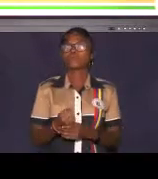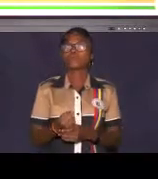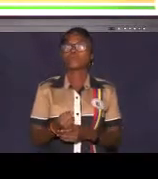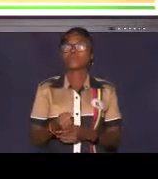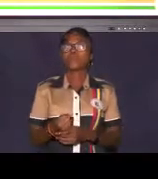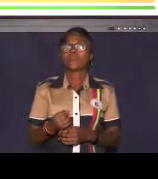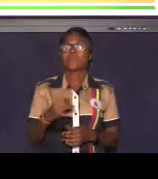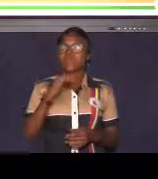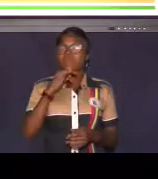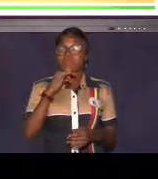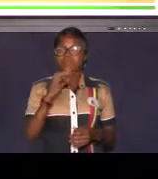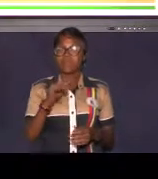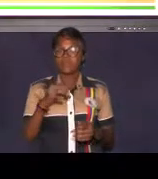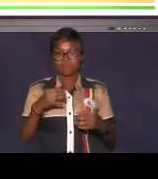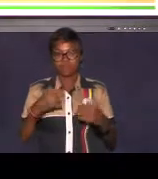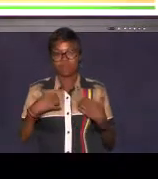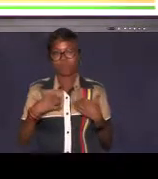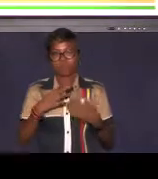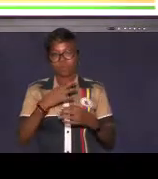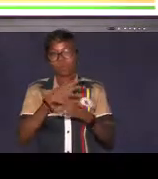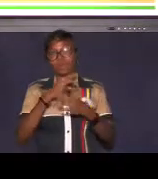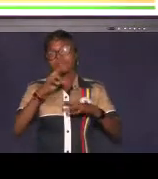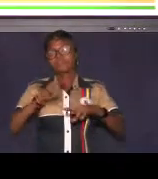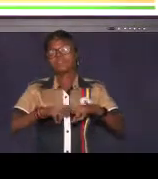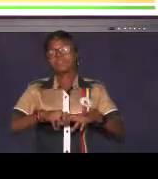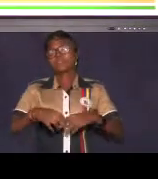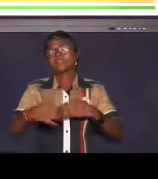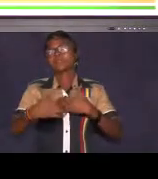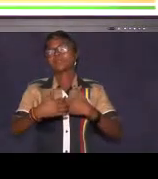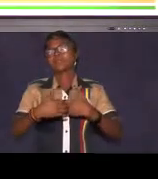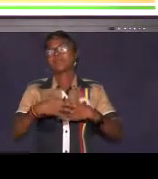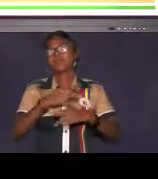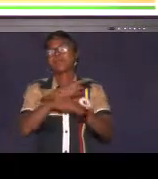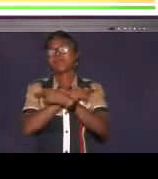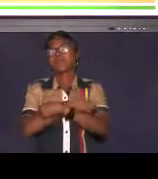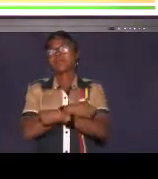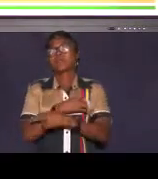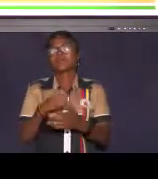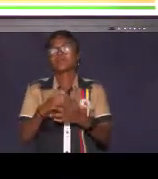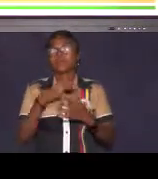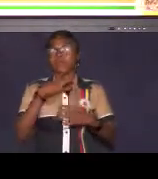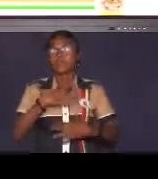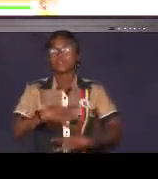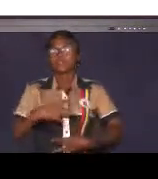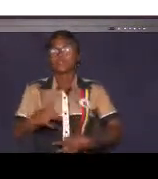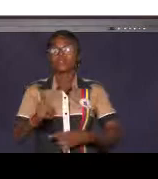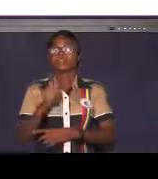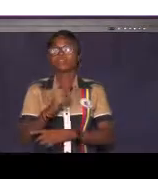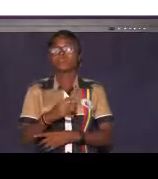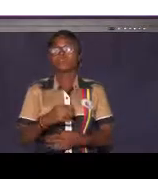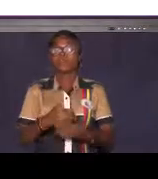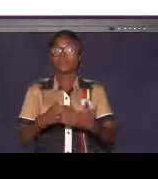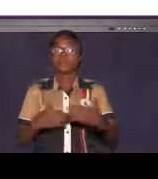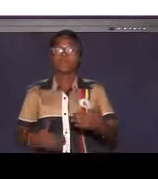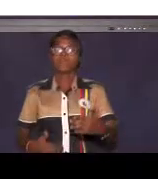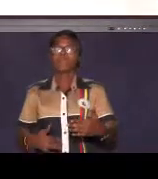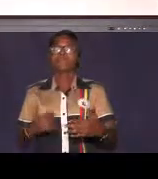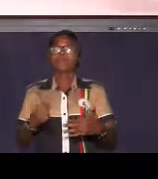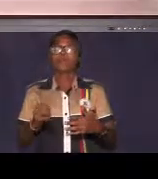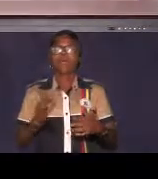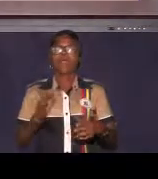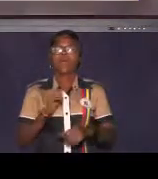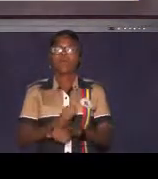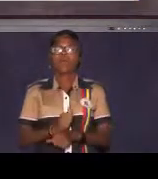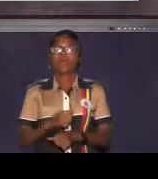for you, my friend. But if not, then sit back and relax. It's going to be an interesting one. Before we go into the lesson, we'll look at the correction to